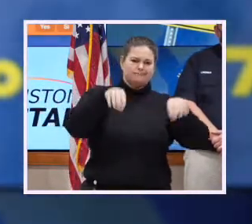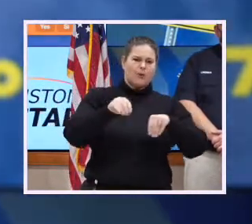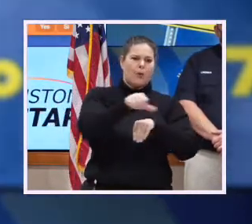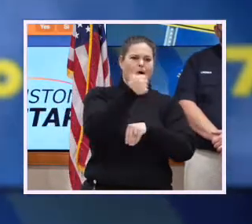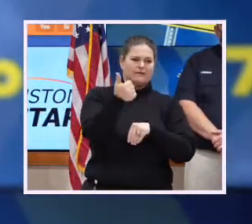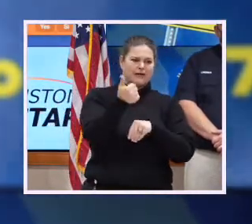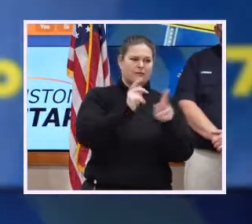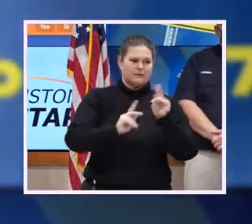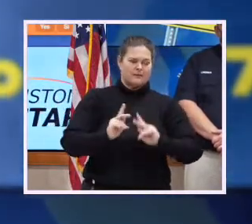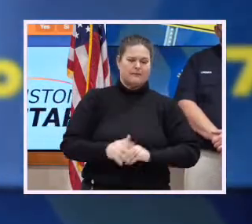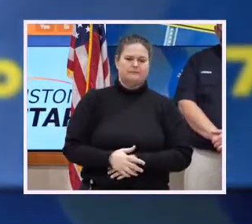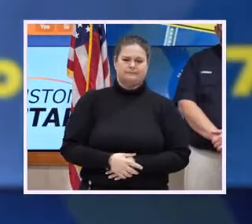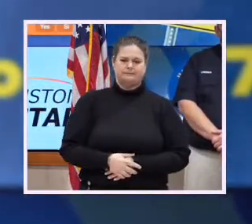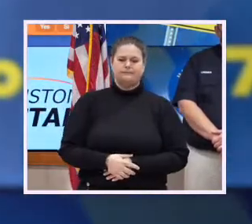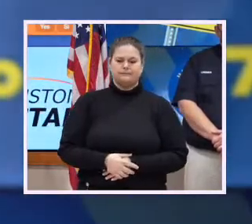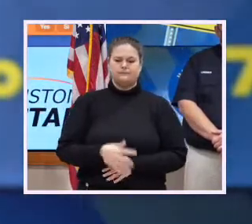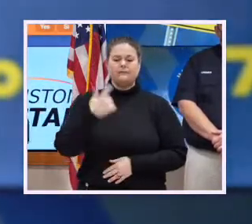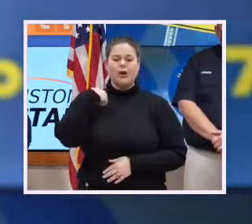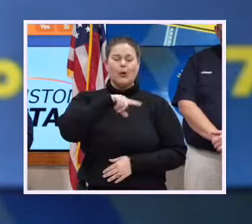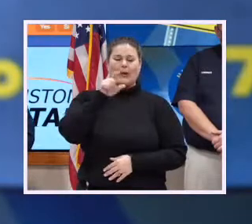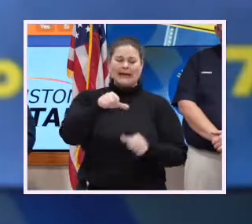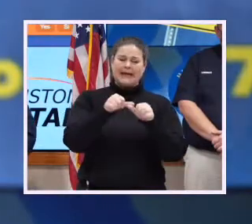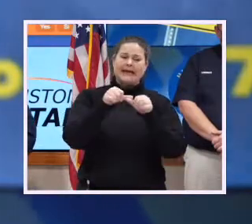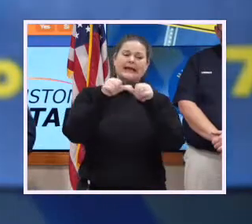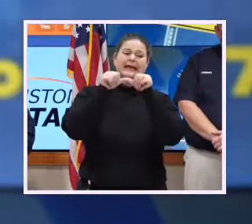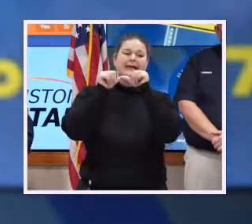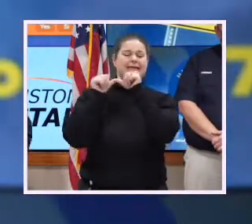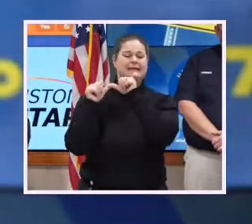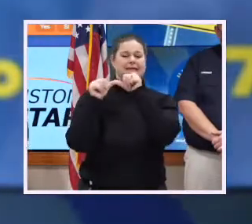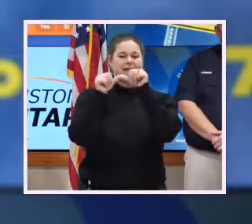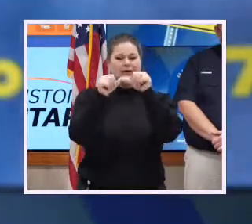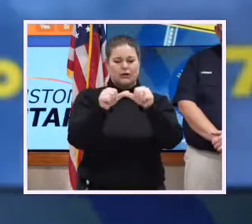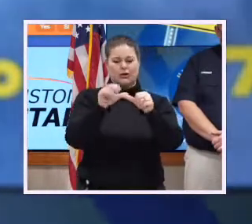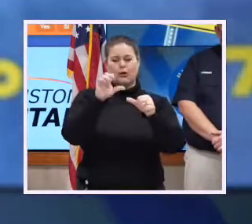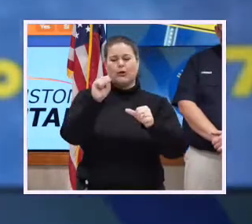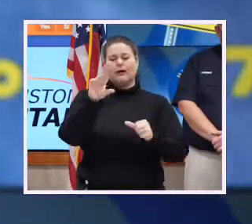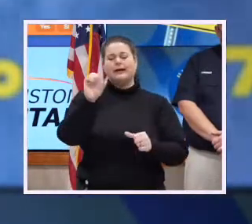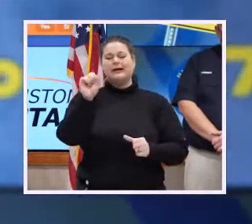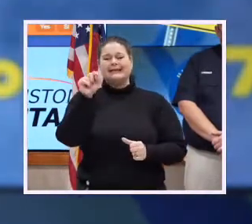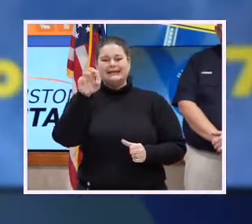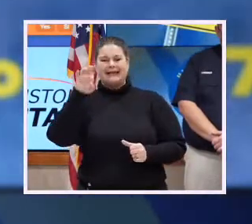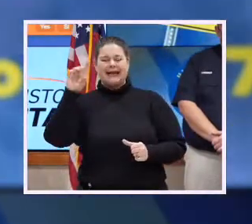So what we need is continued, sustained net